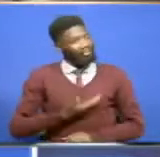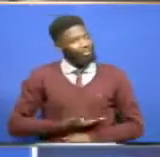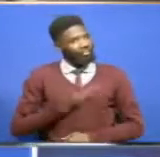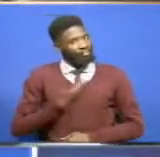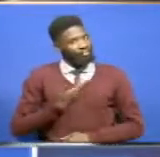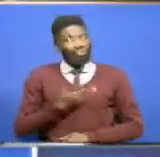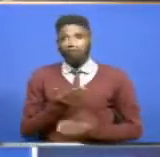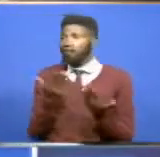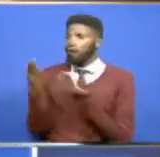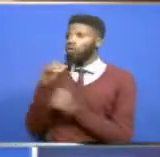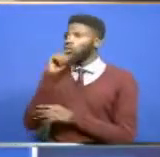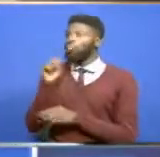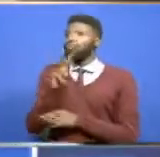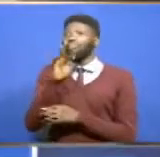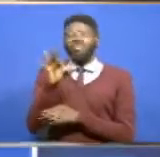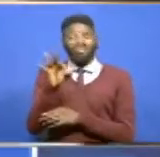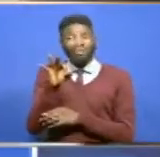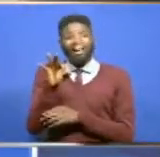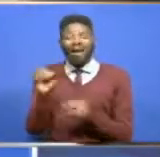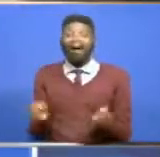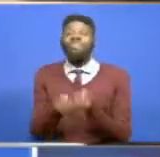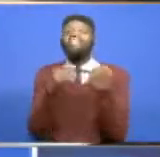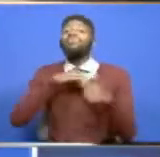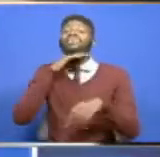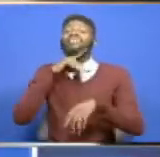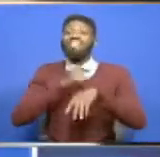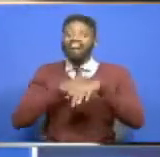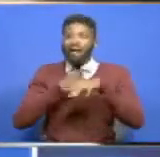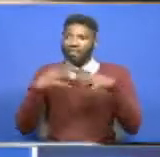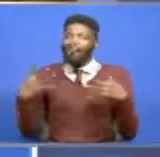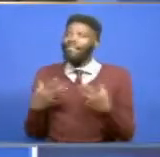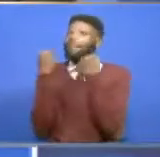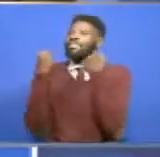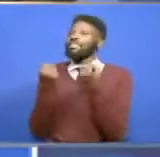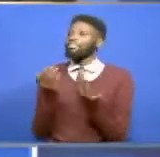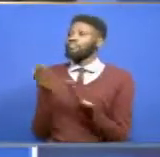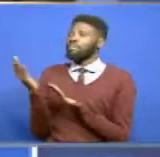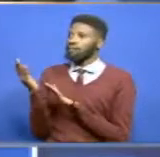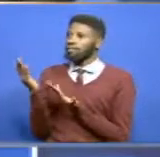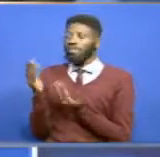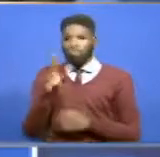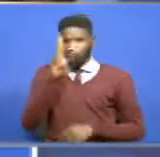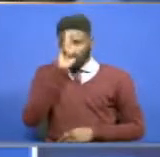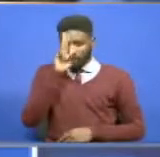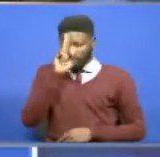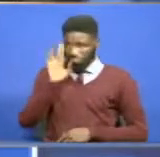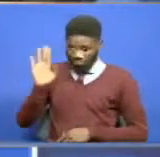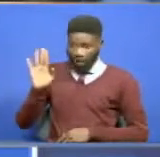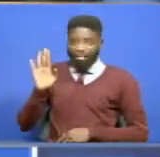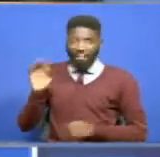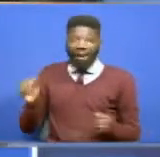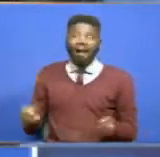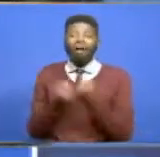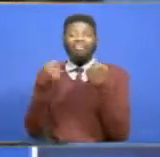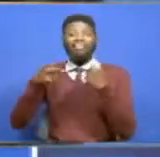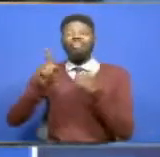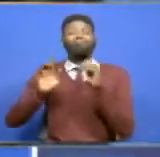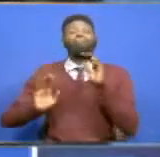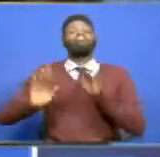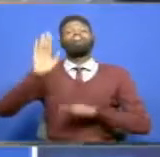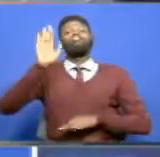death after he was involved in an accident which was allegedly caused by a police officer when he abruptly stopped a public